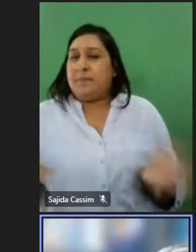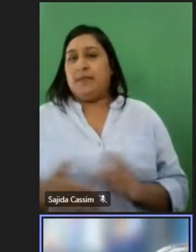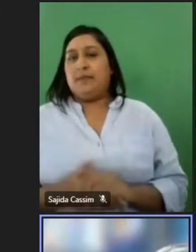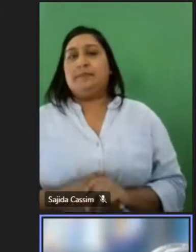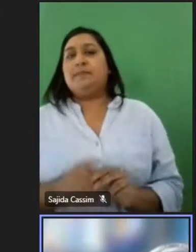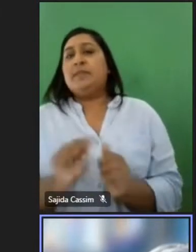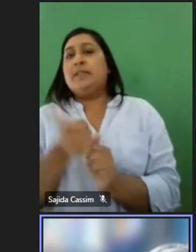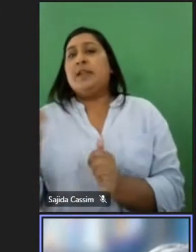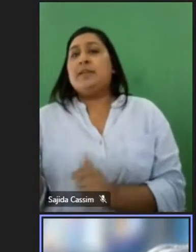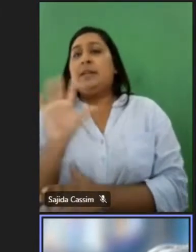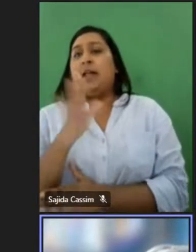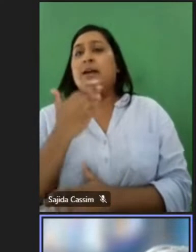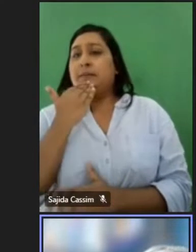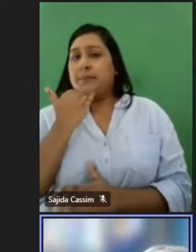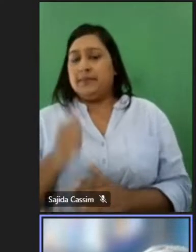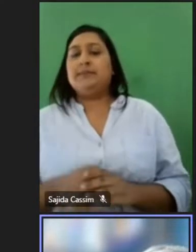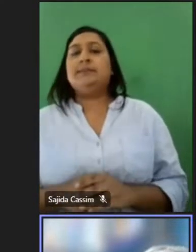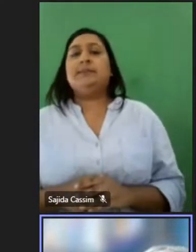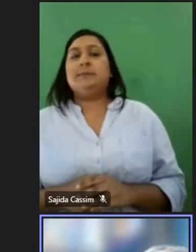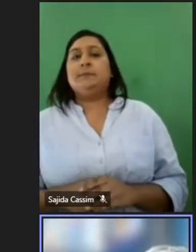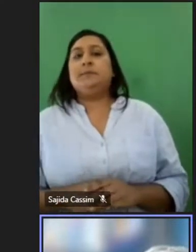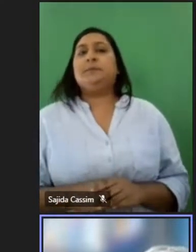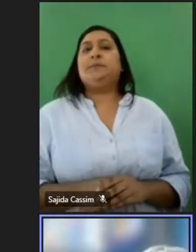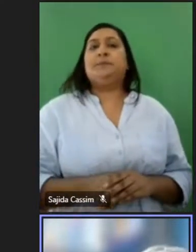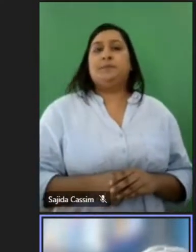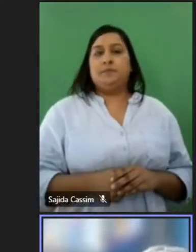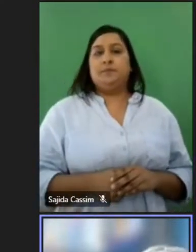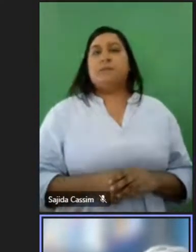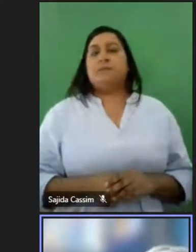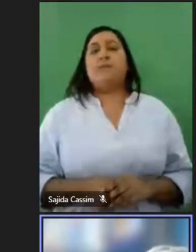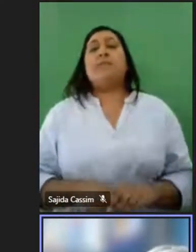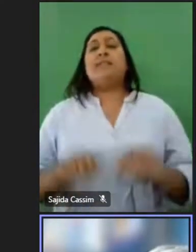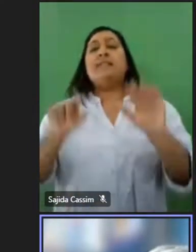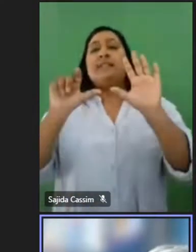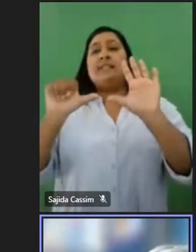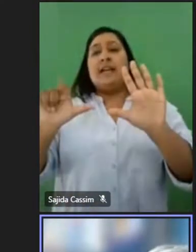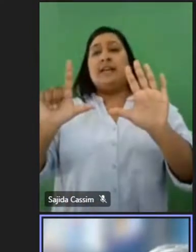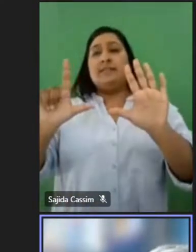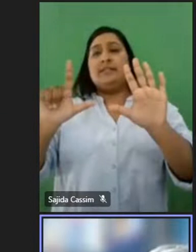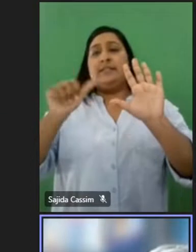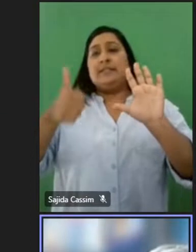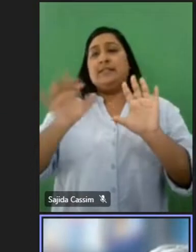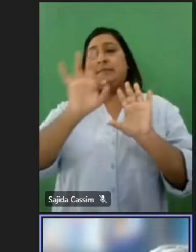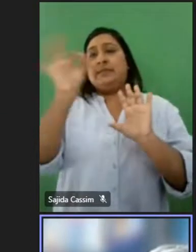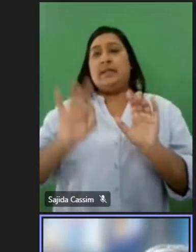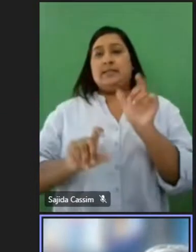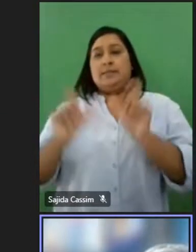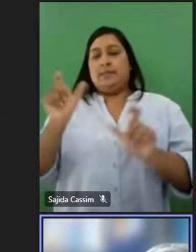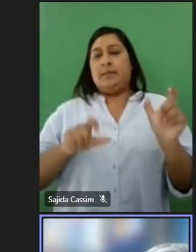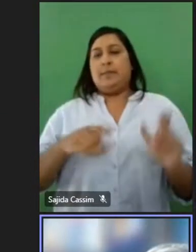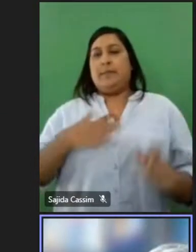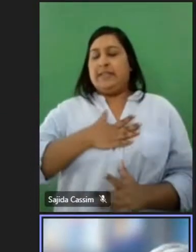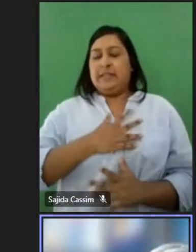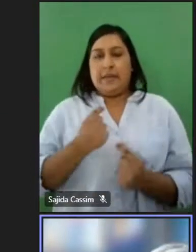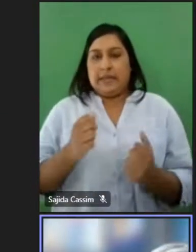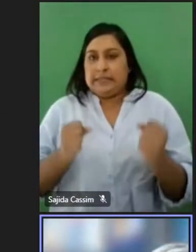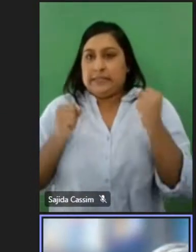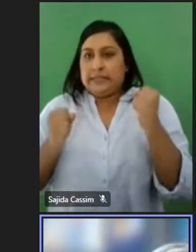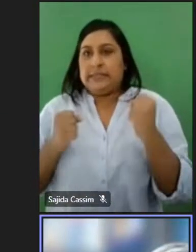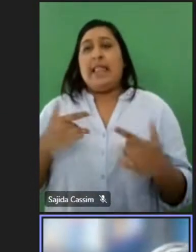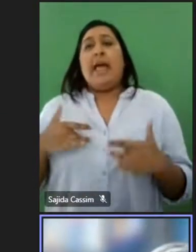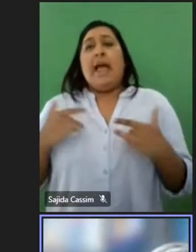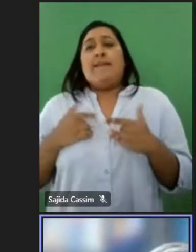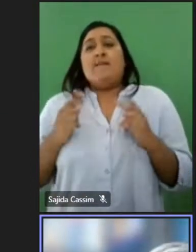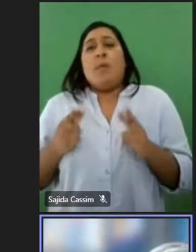So 76% of people reported difficulty in paying for basic living expenses, and they noticed increases